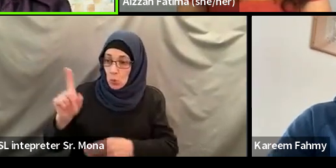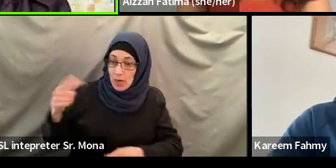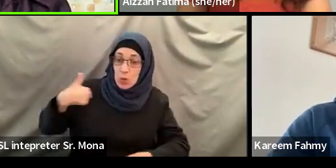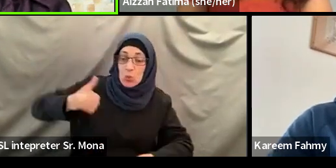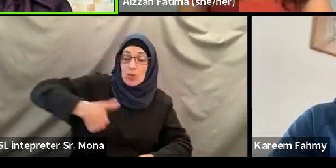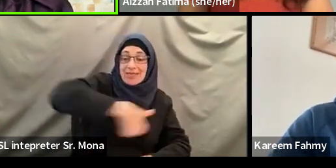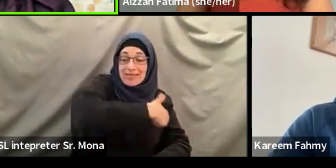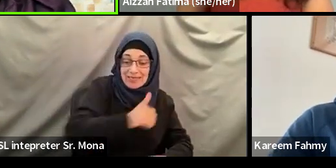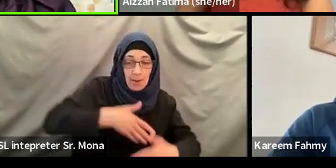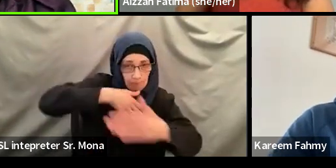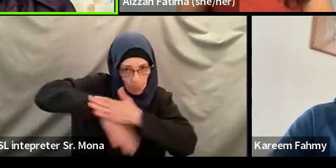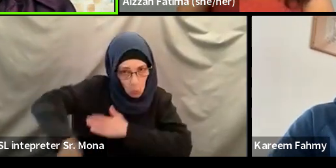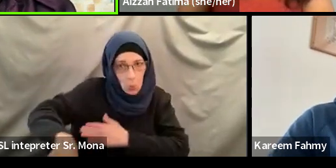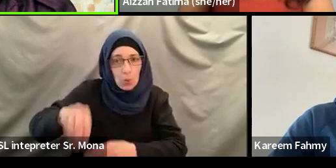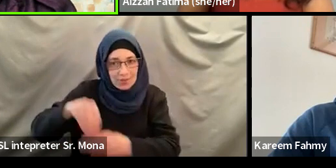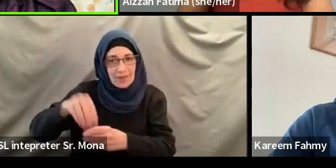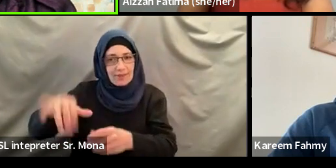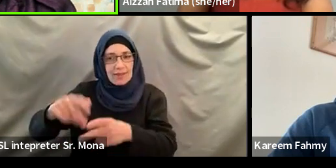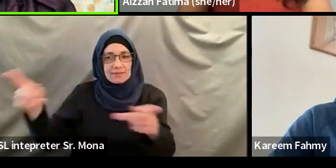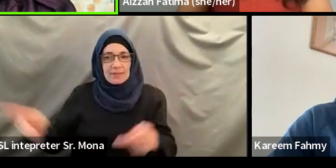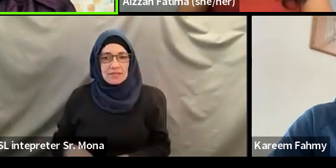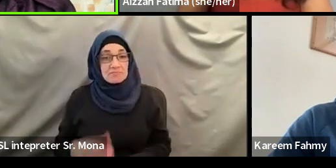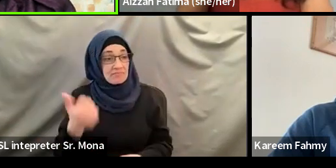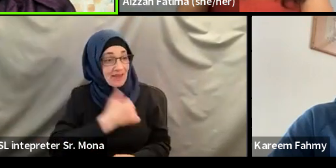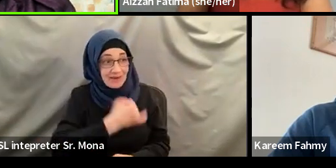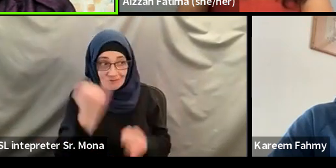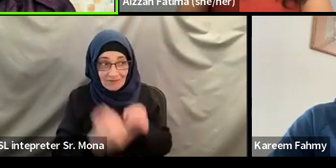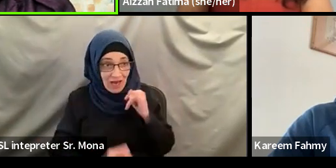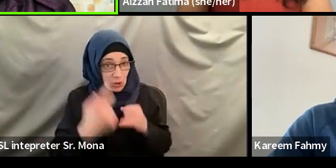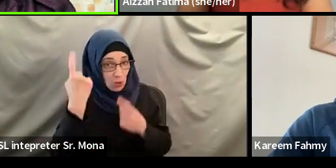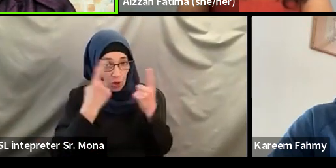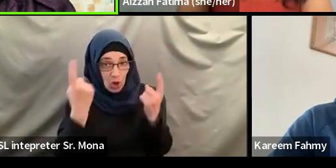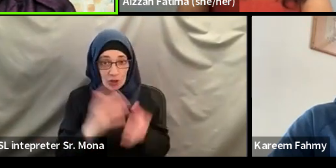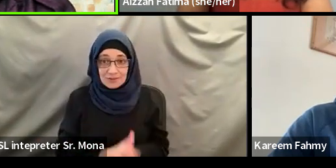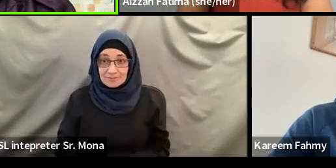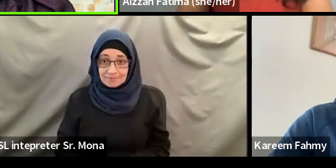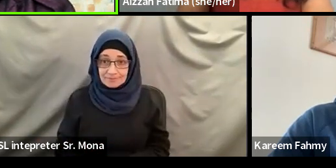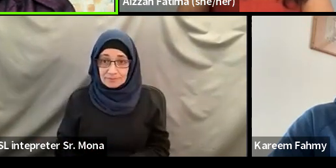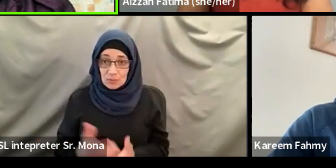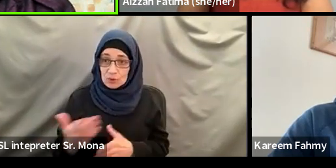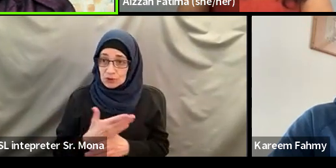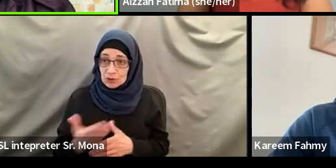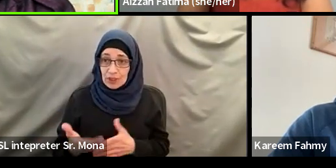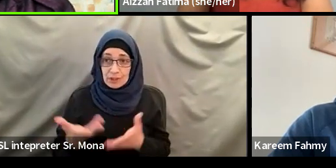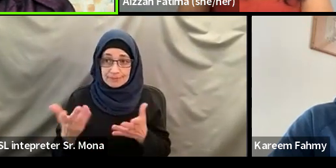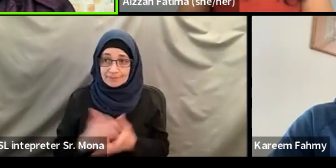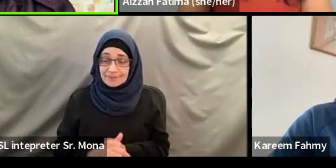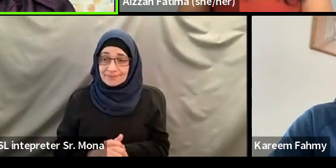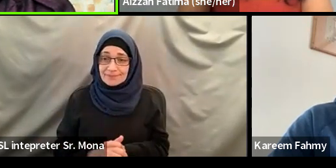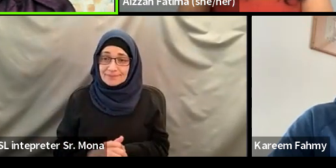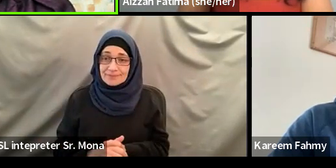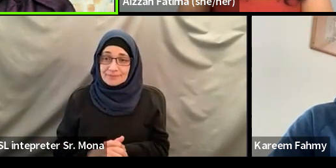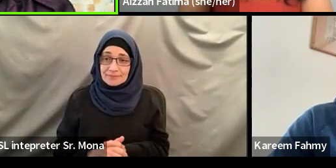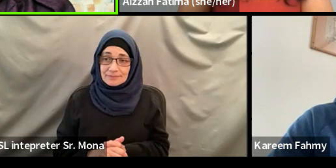Any final thoughts from anybody that they would like to share?